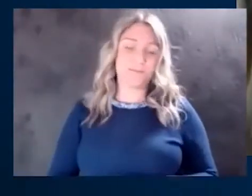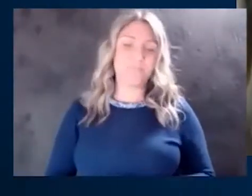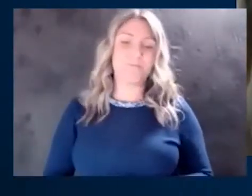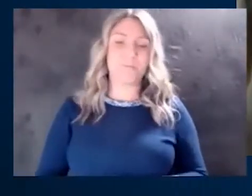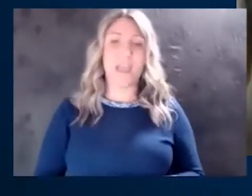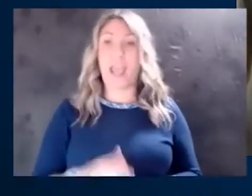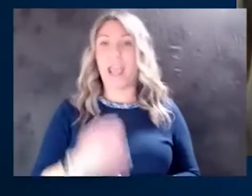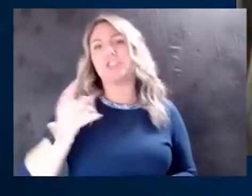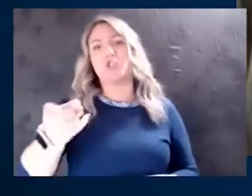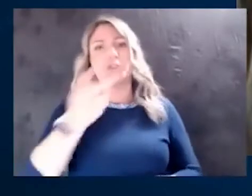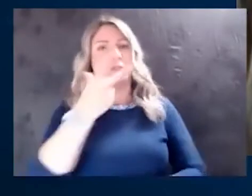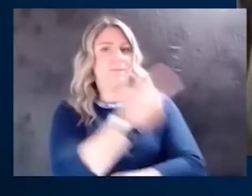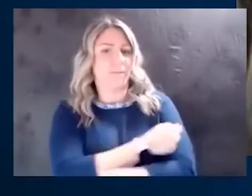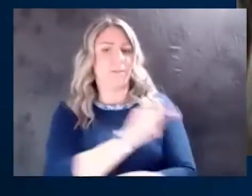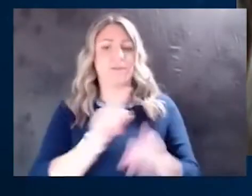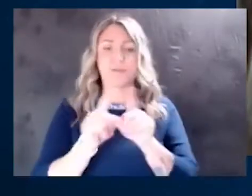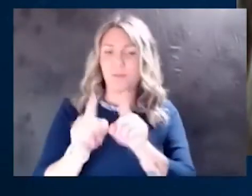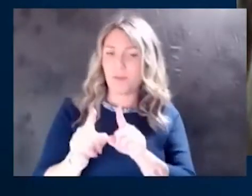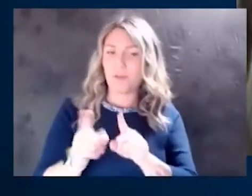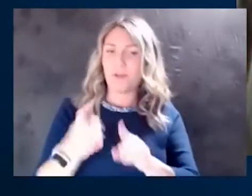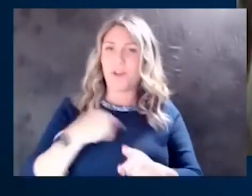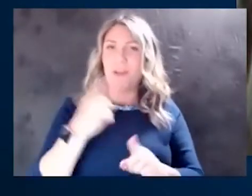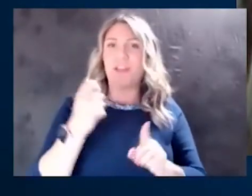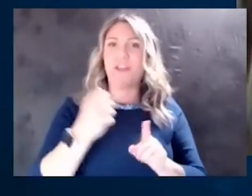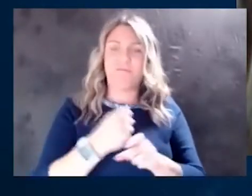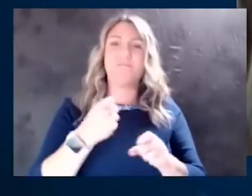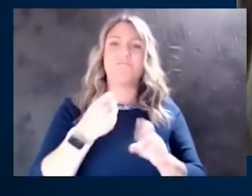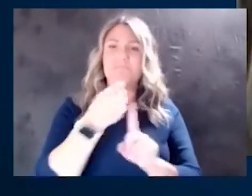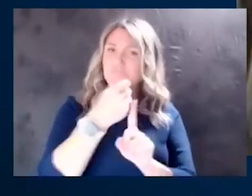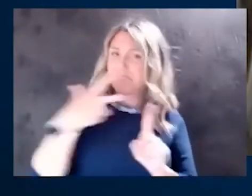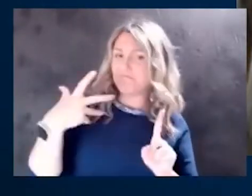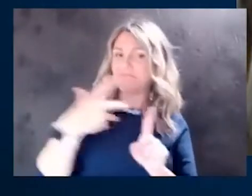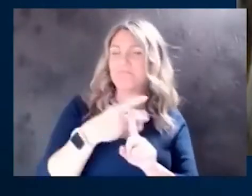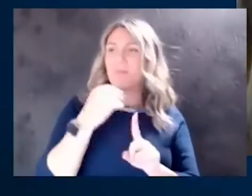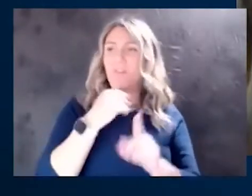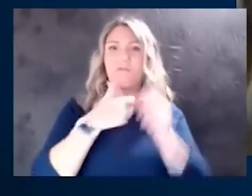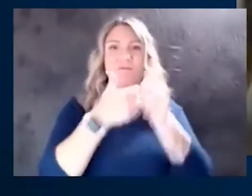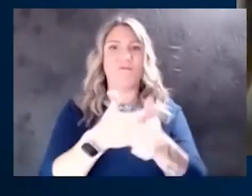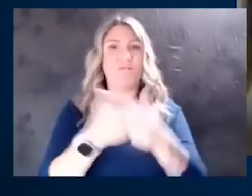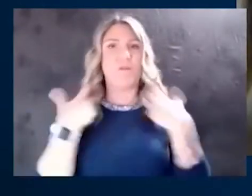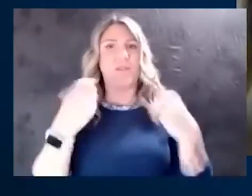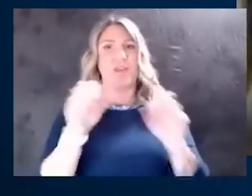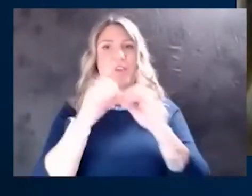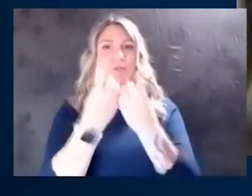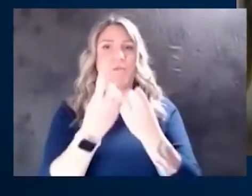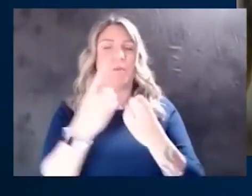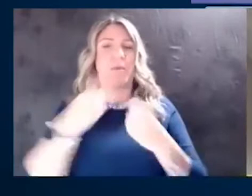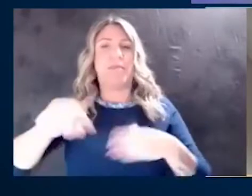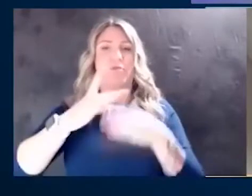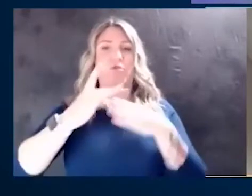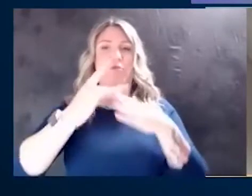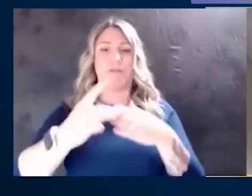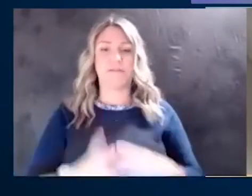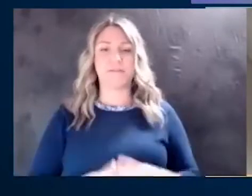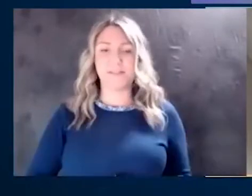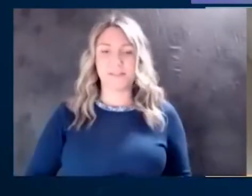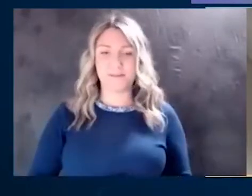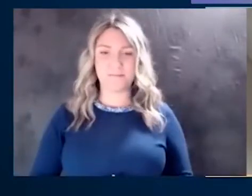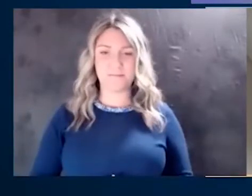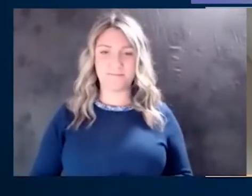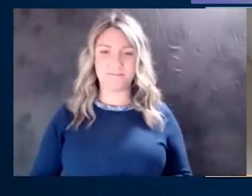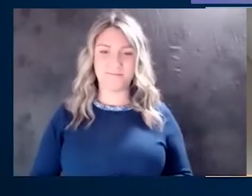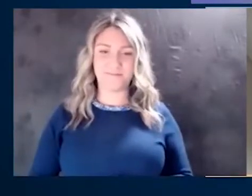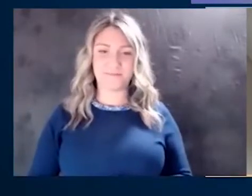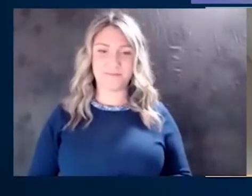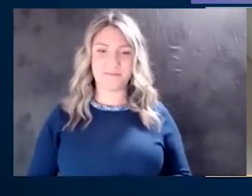So I think it's just, definitely we've expanded and kind of followed what the health department guidance was. Okay. Are they